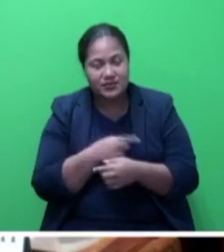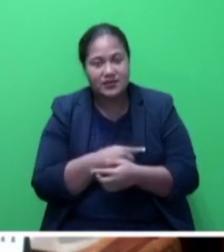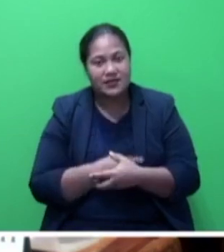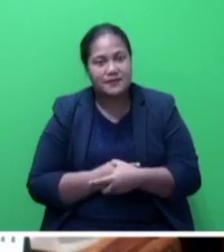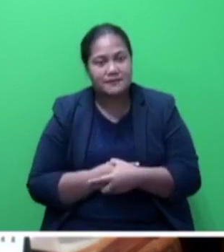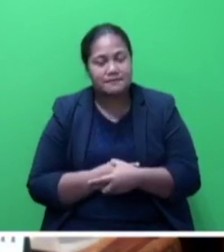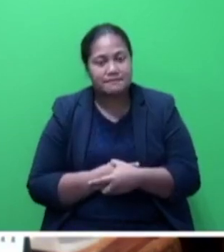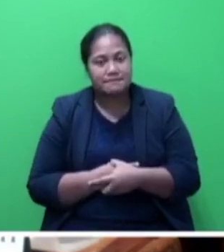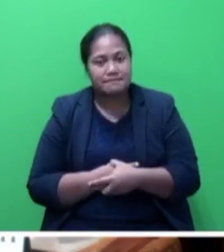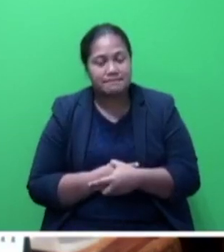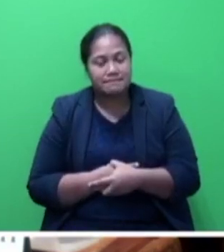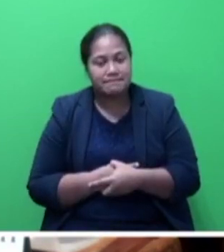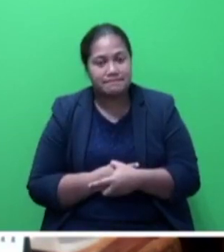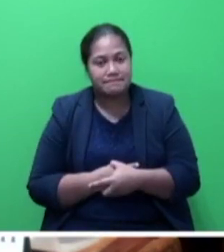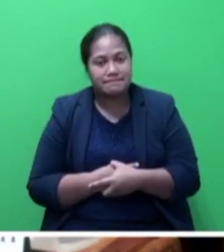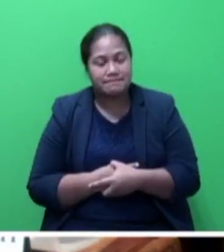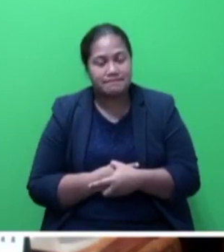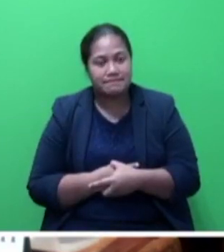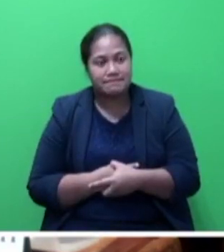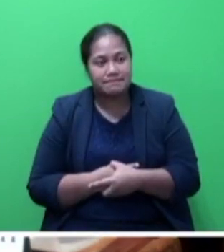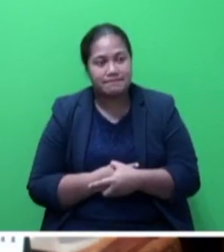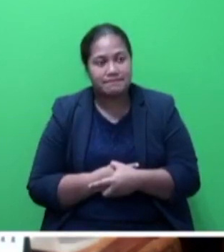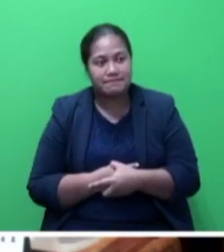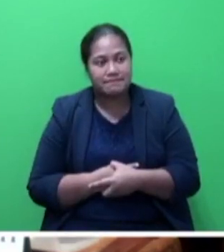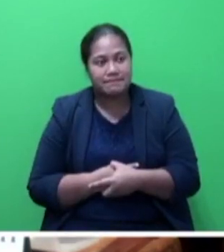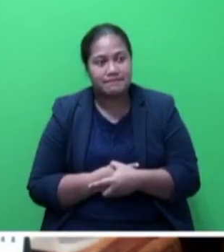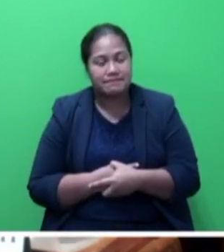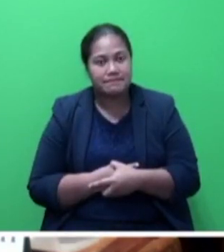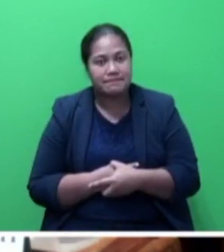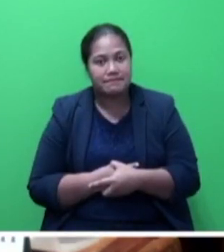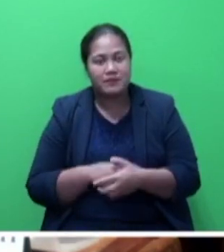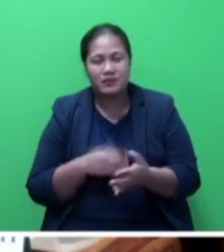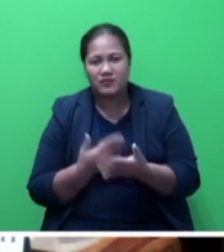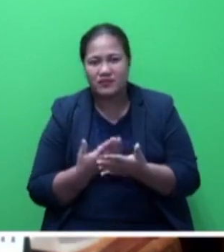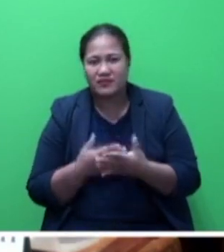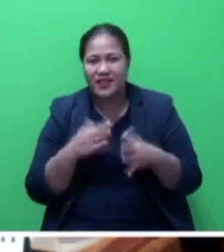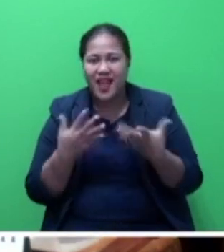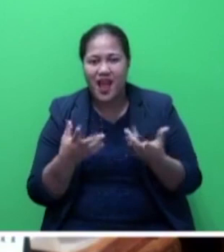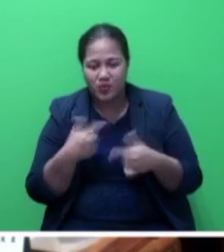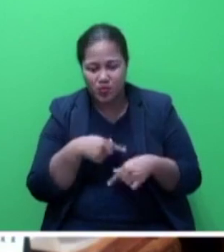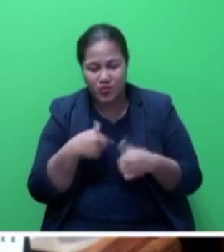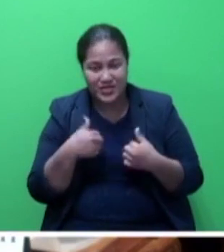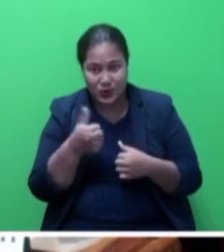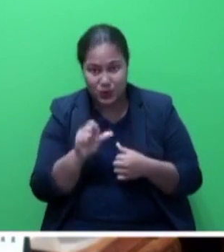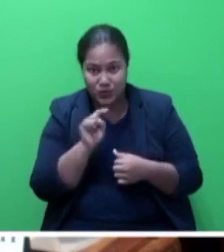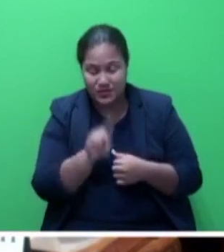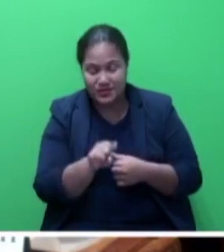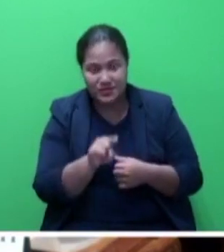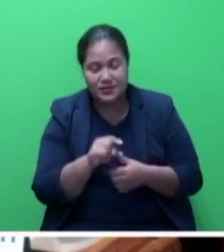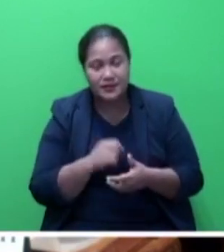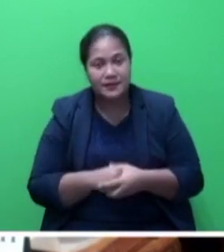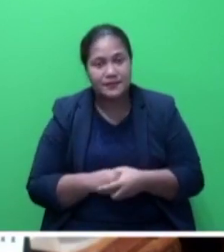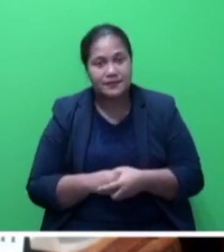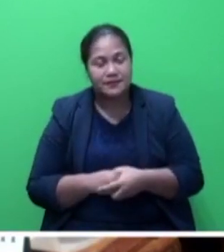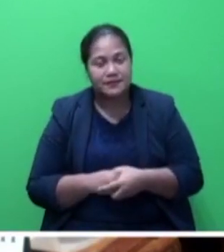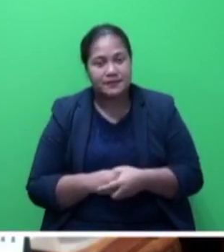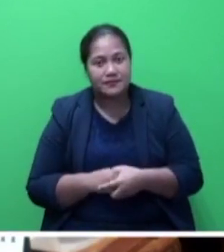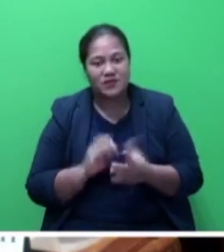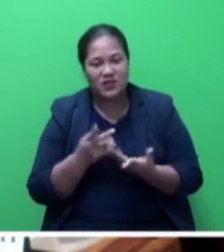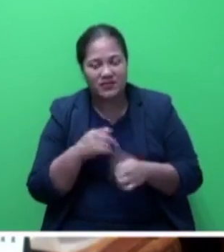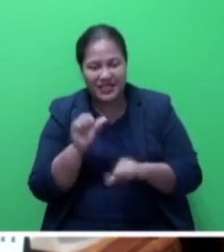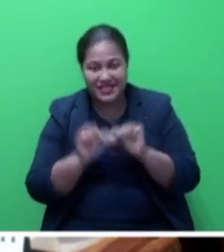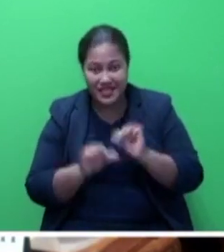In terms of how it's being utilized in terms of